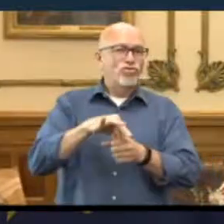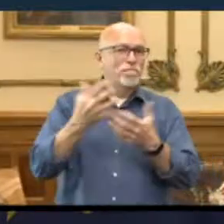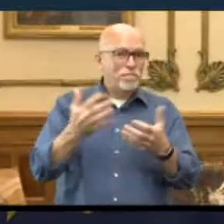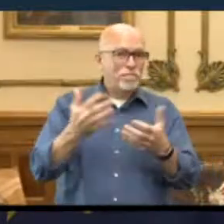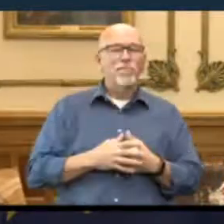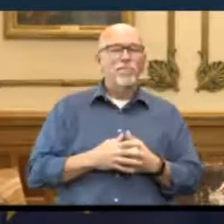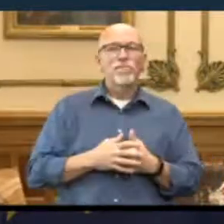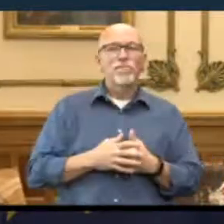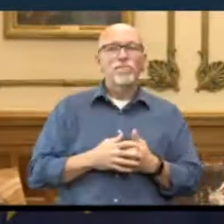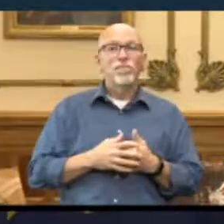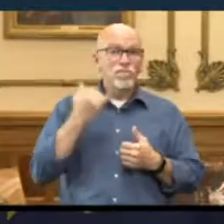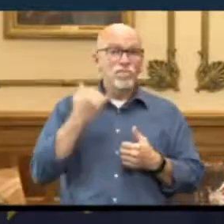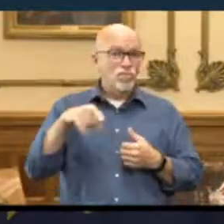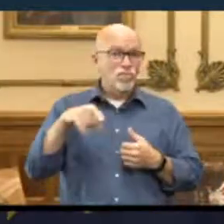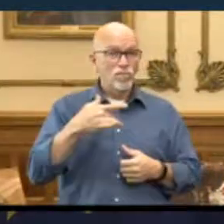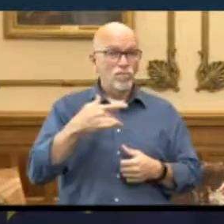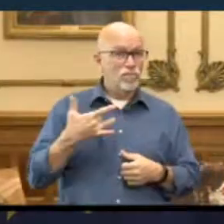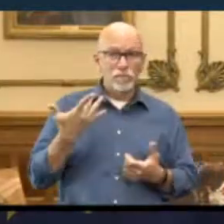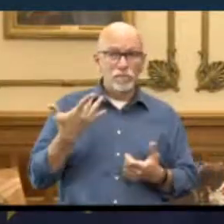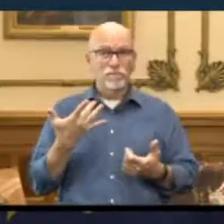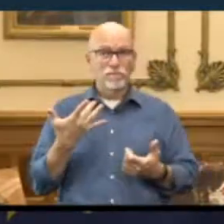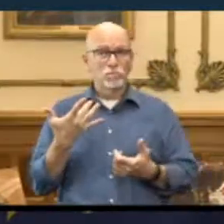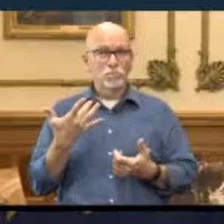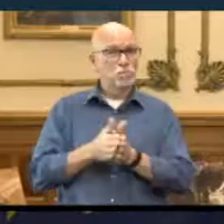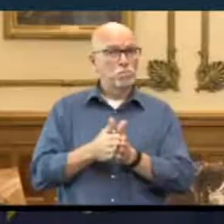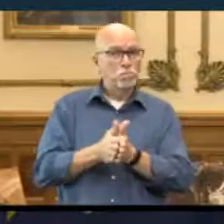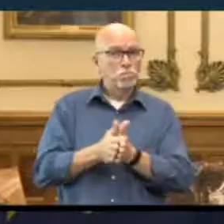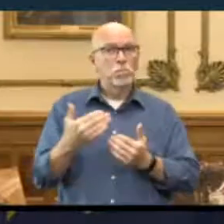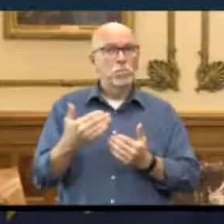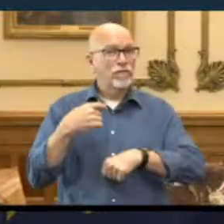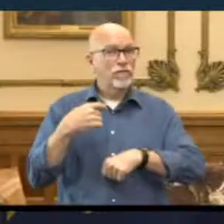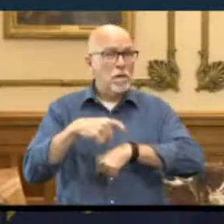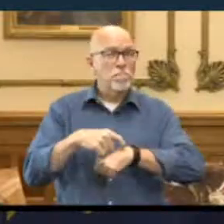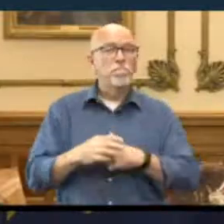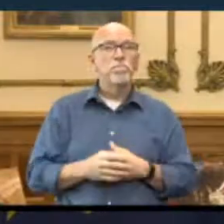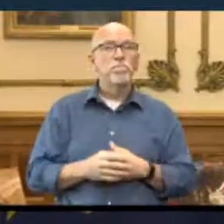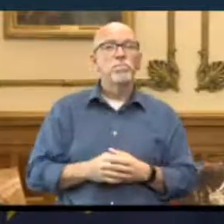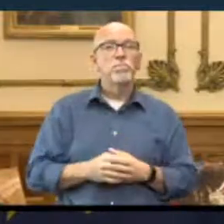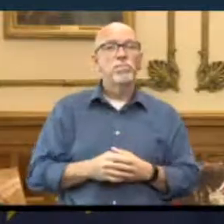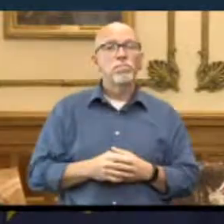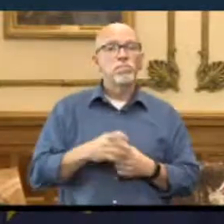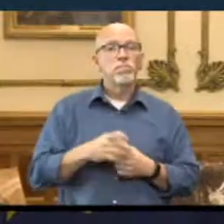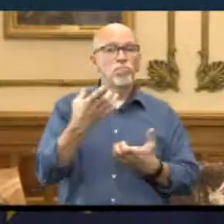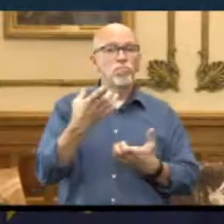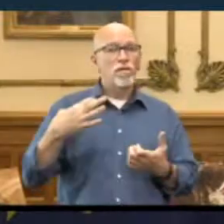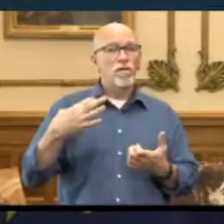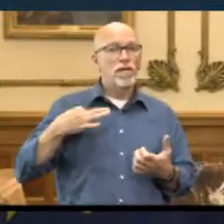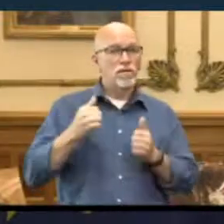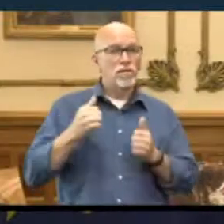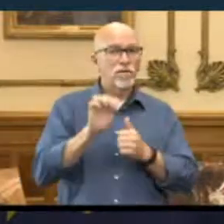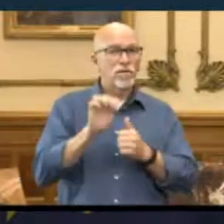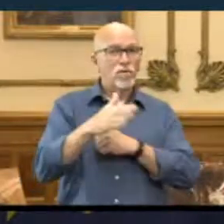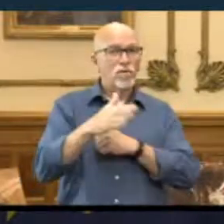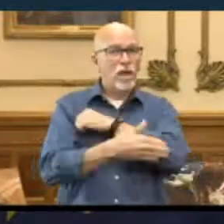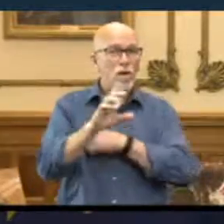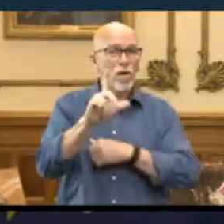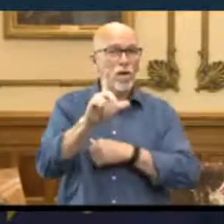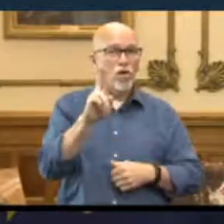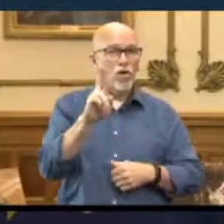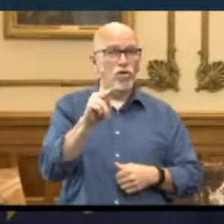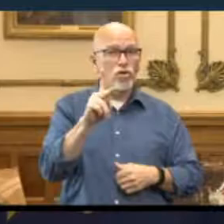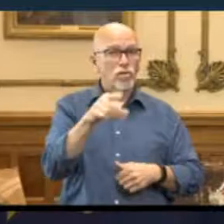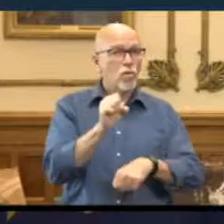you feel so inclined and have the time to volunteer with your county clerk to